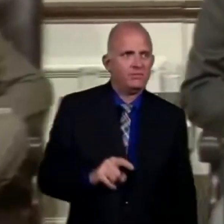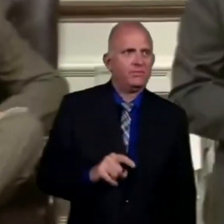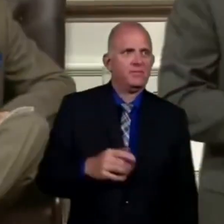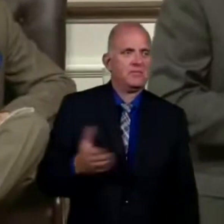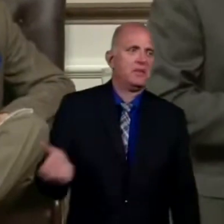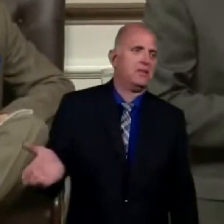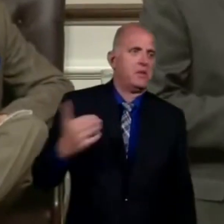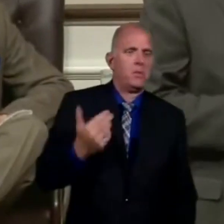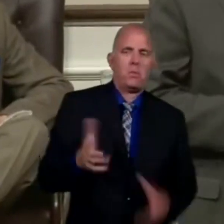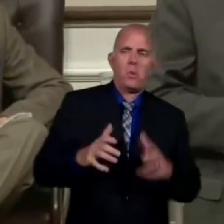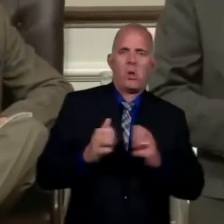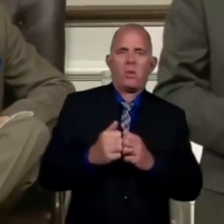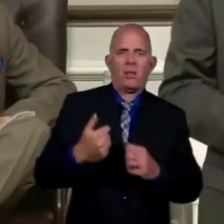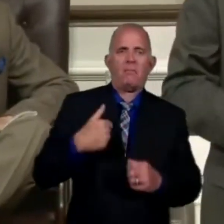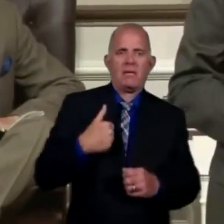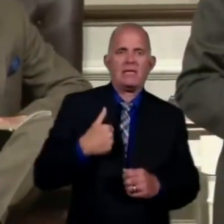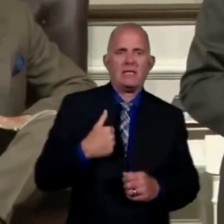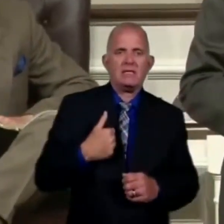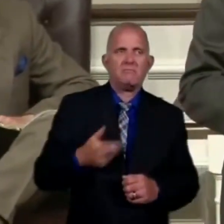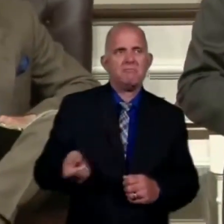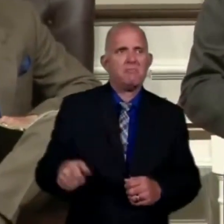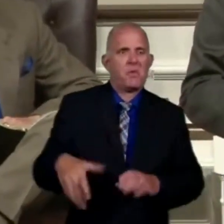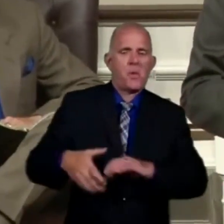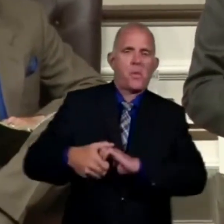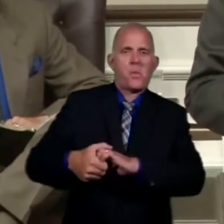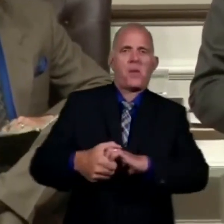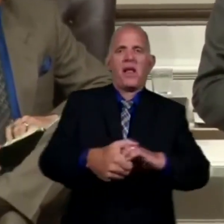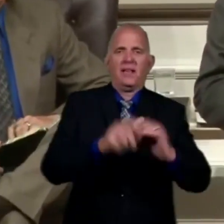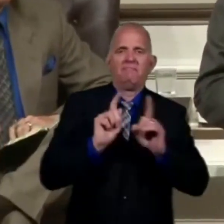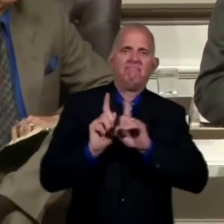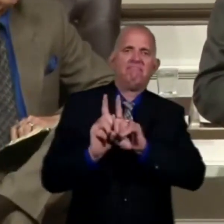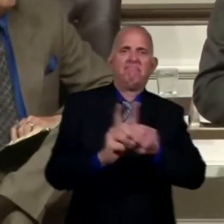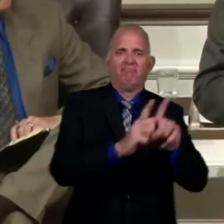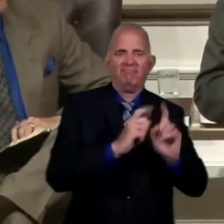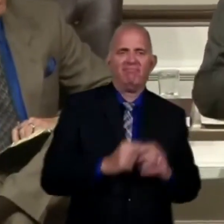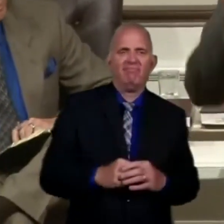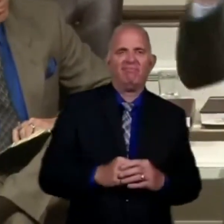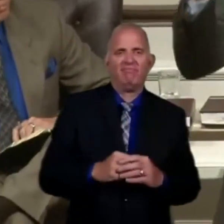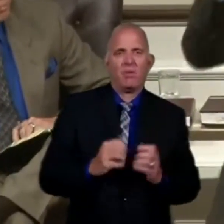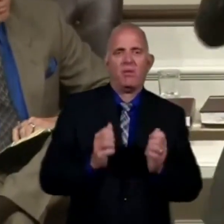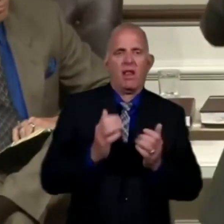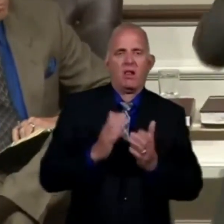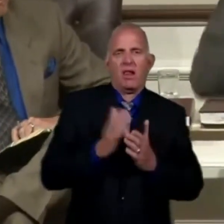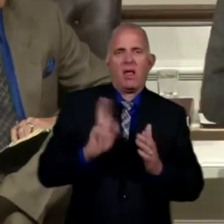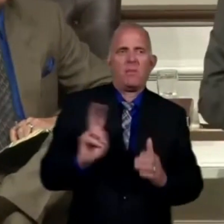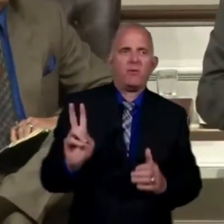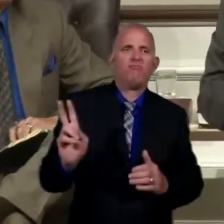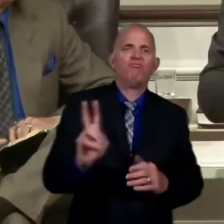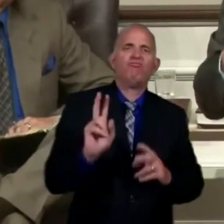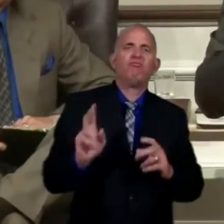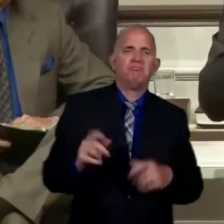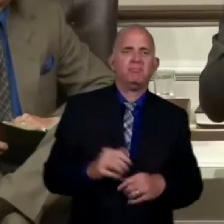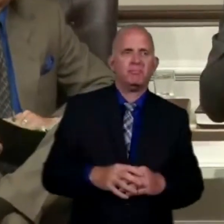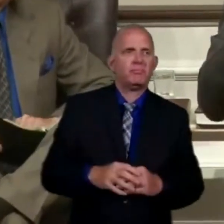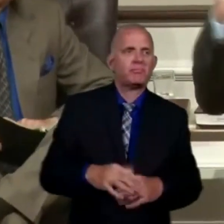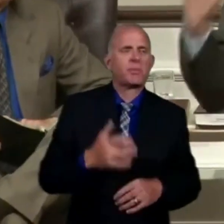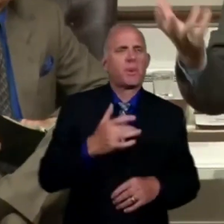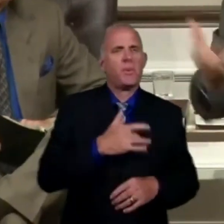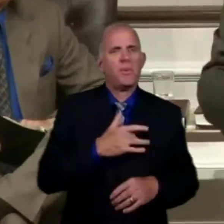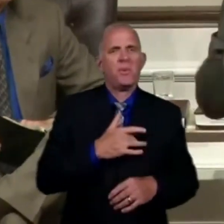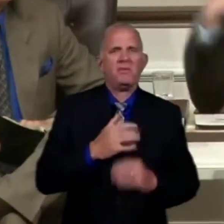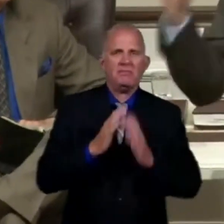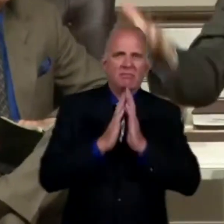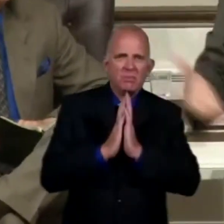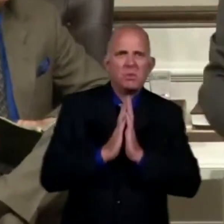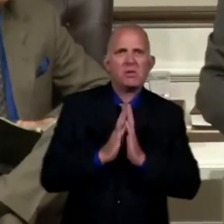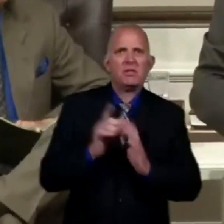me? And she said, yes. And we held hands and walked around our little circle and went by each of the houses, and my heart was praying for